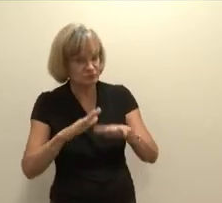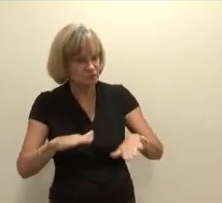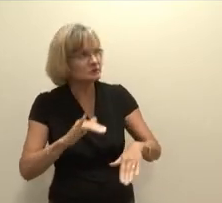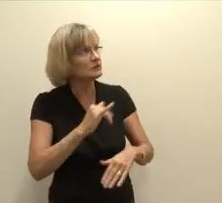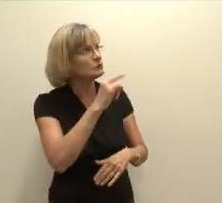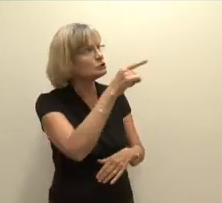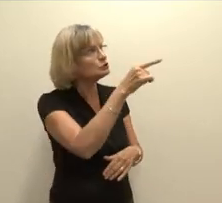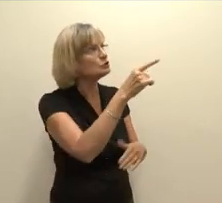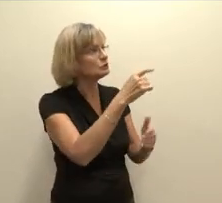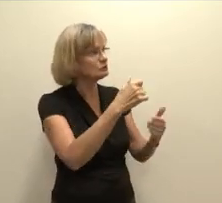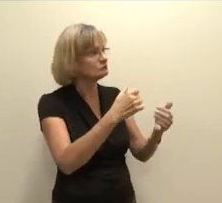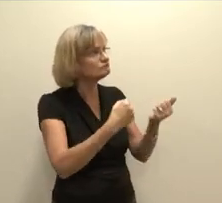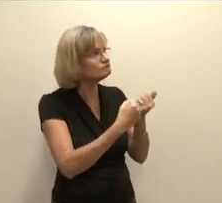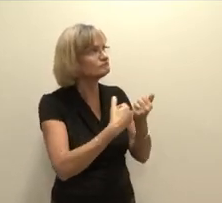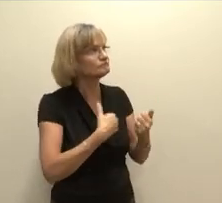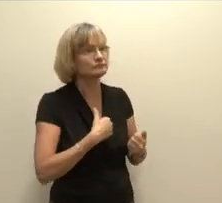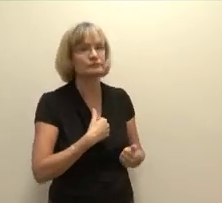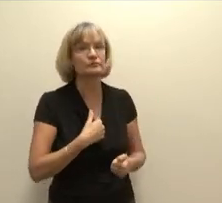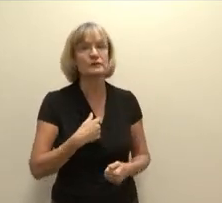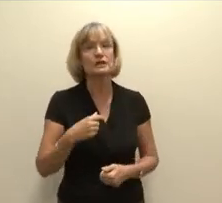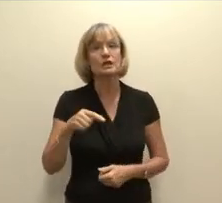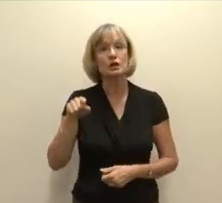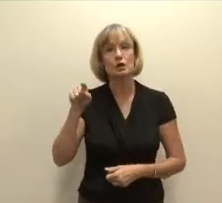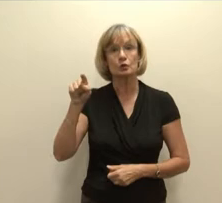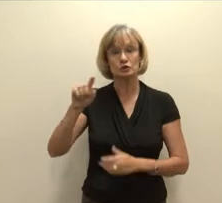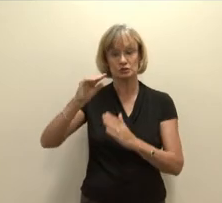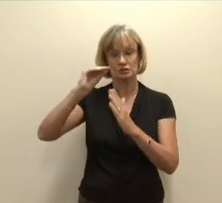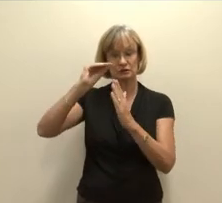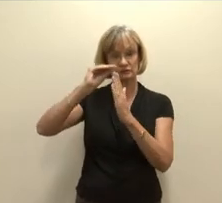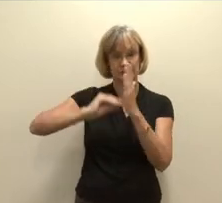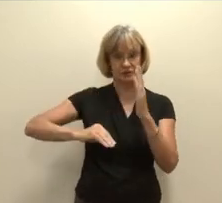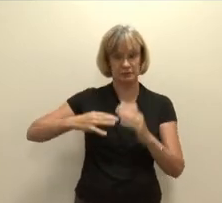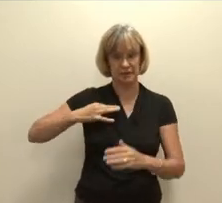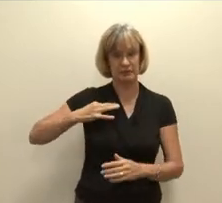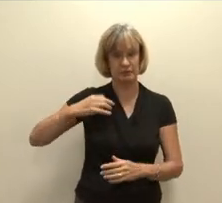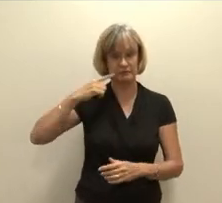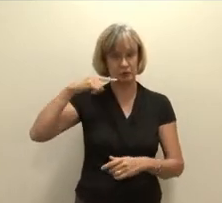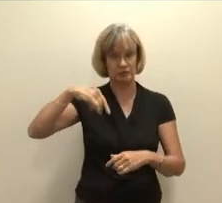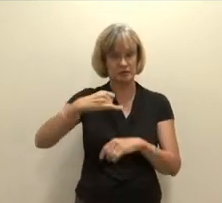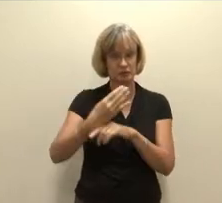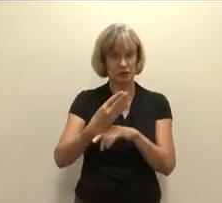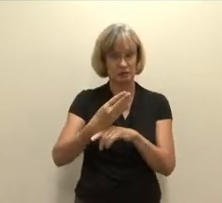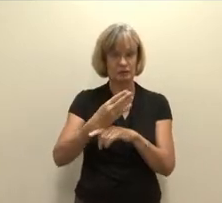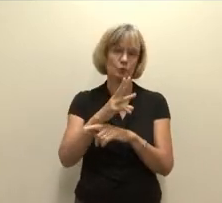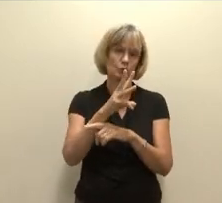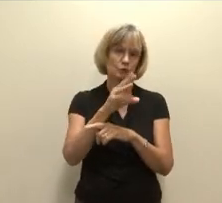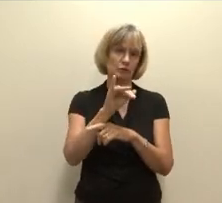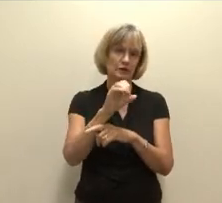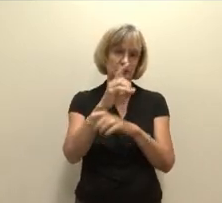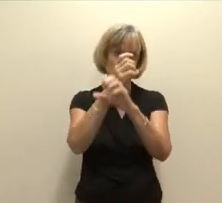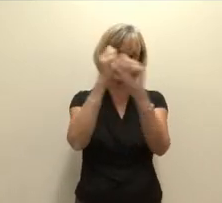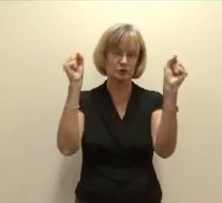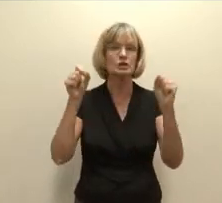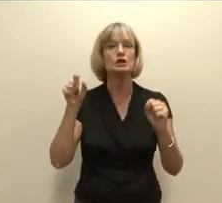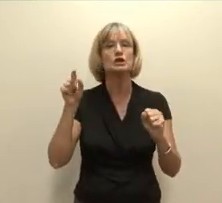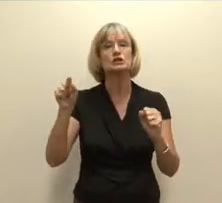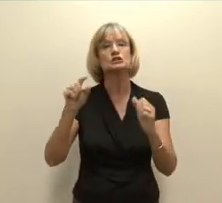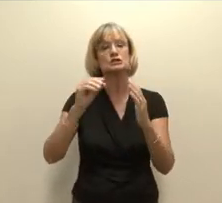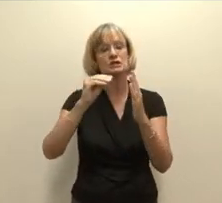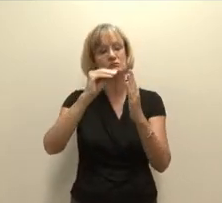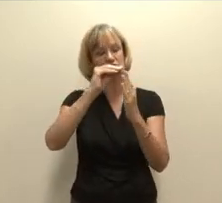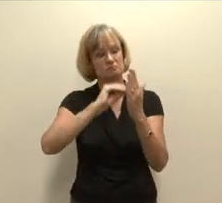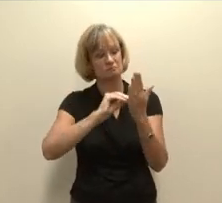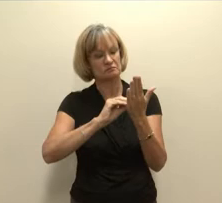Kincannon wrote in her application for the job as the Waco ISD superintendent, "It was with this